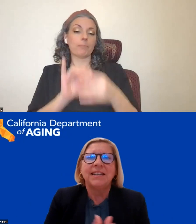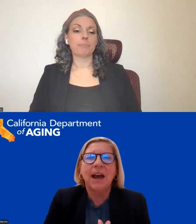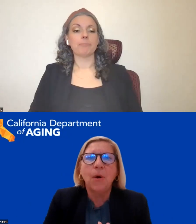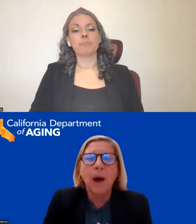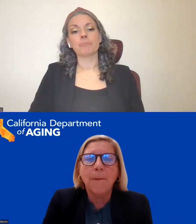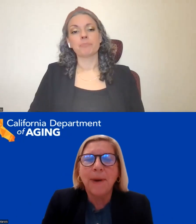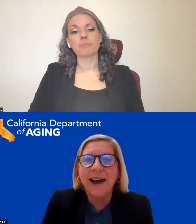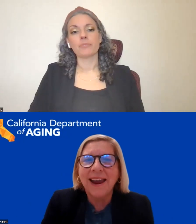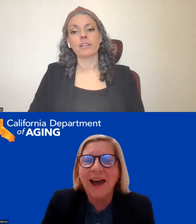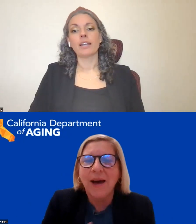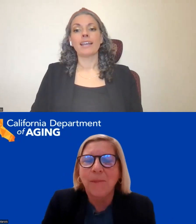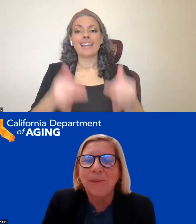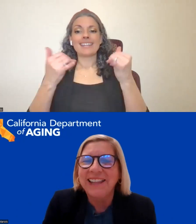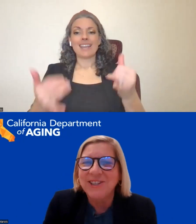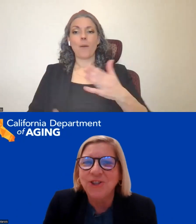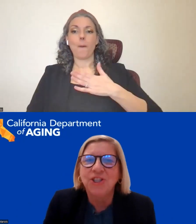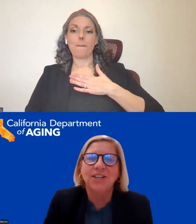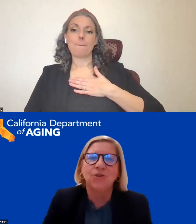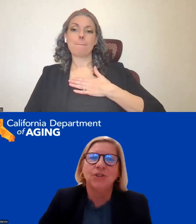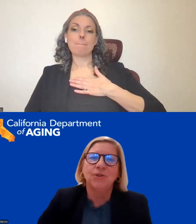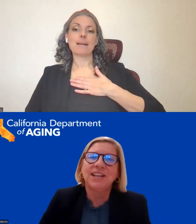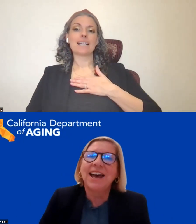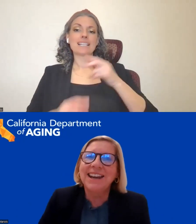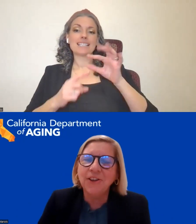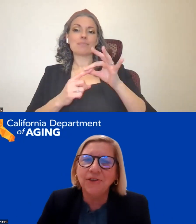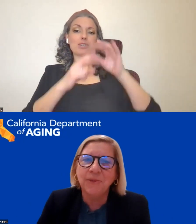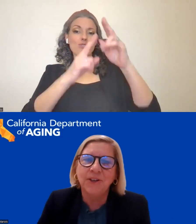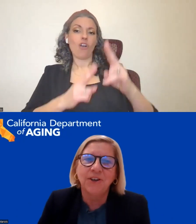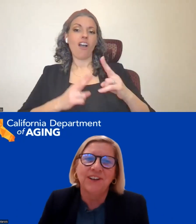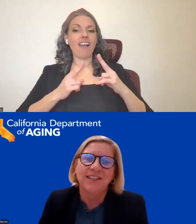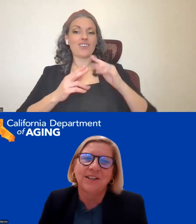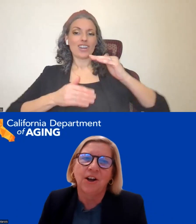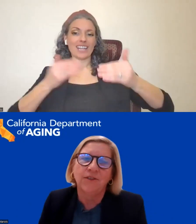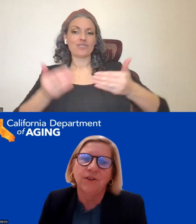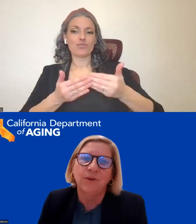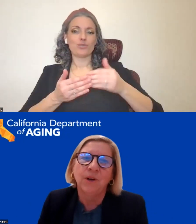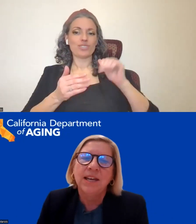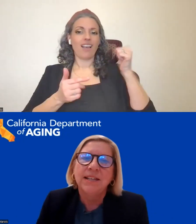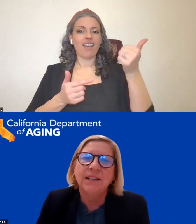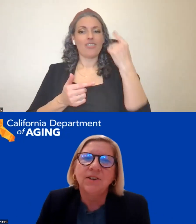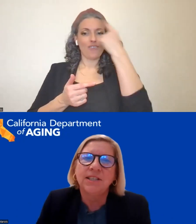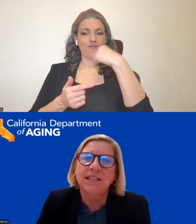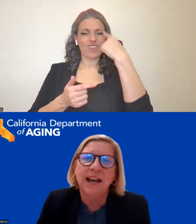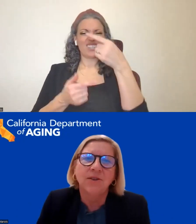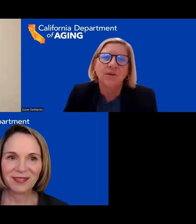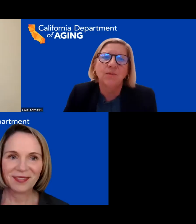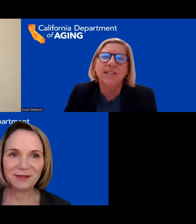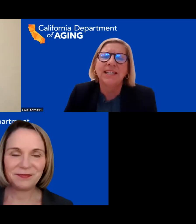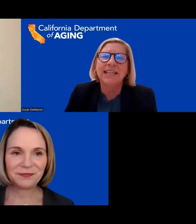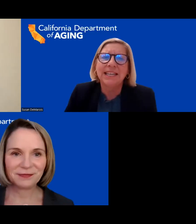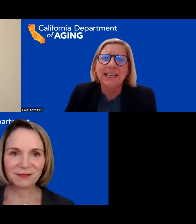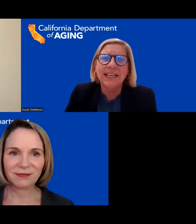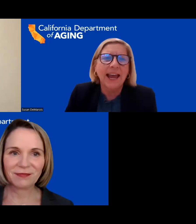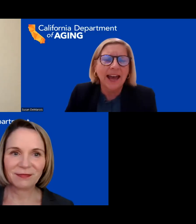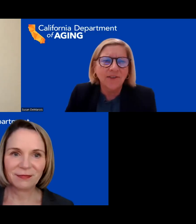It is now my pleasure to introduce another familiar face to all of you. Sarah Steenhausen was